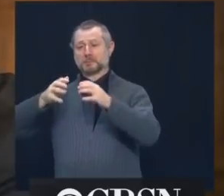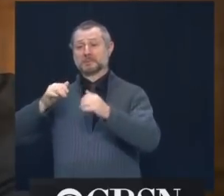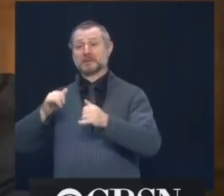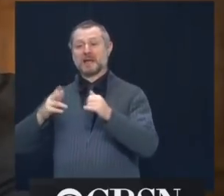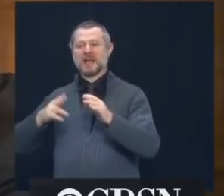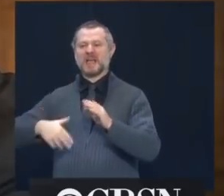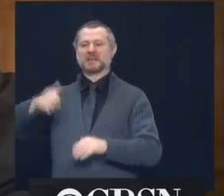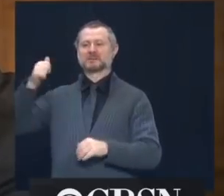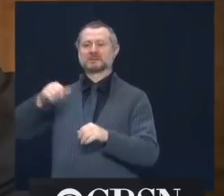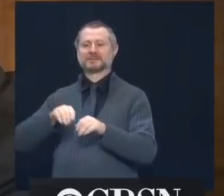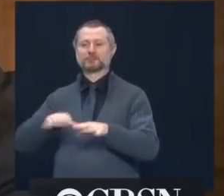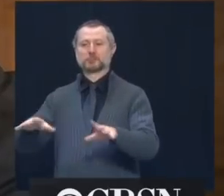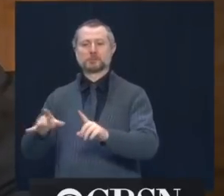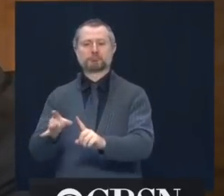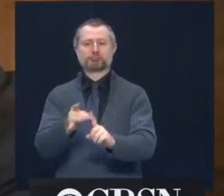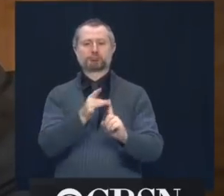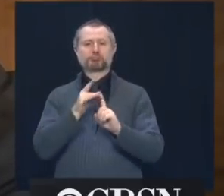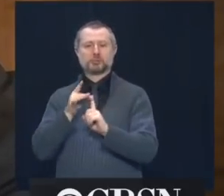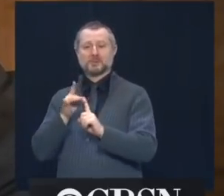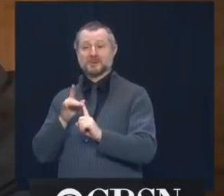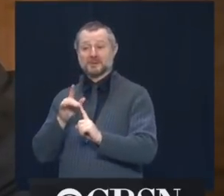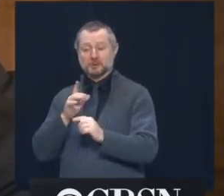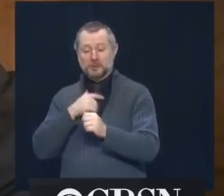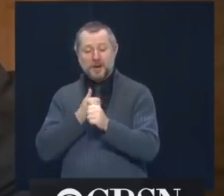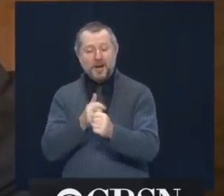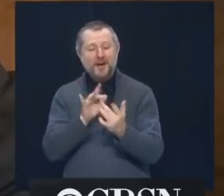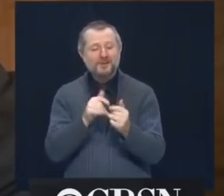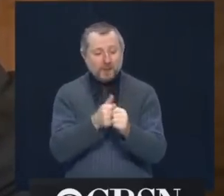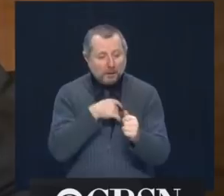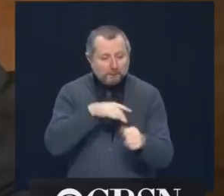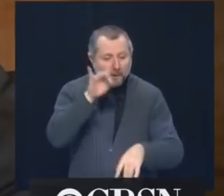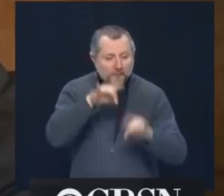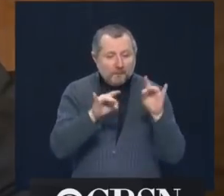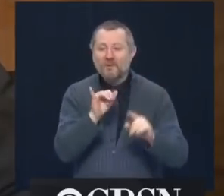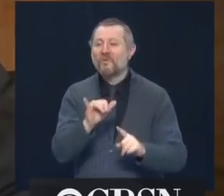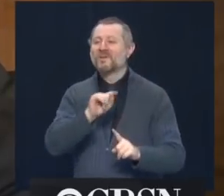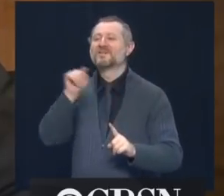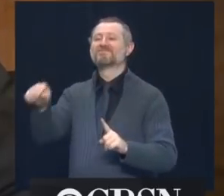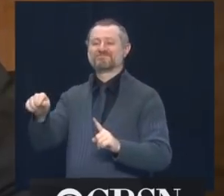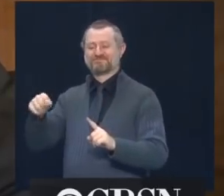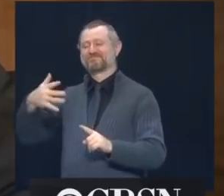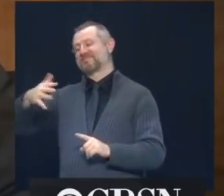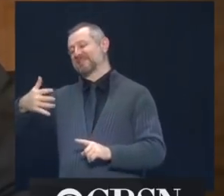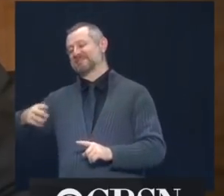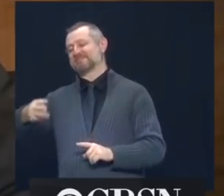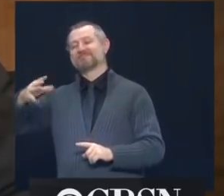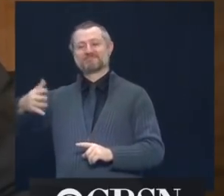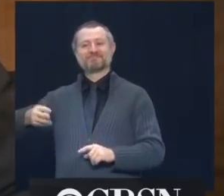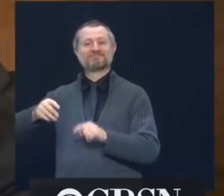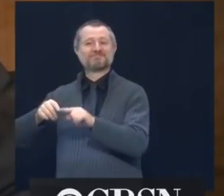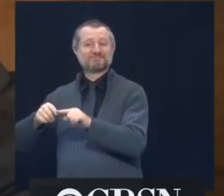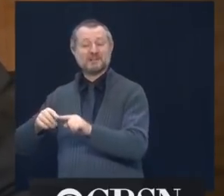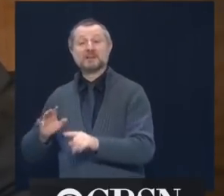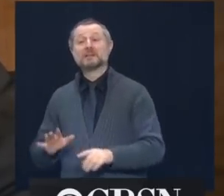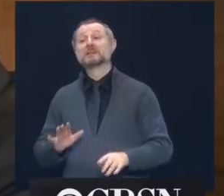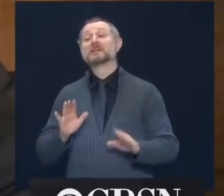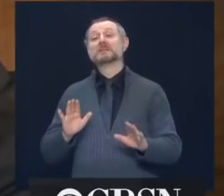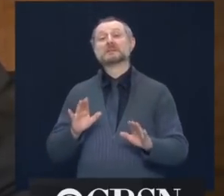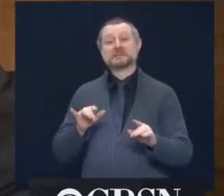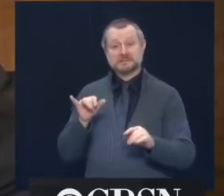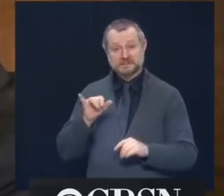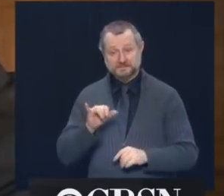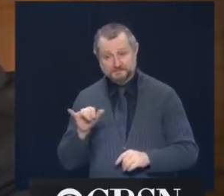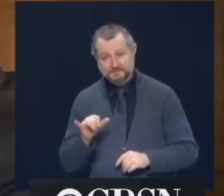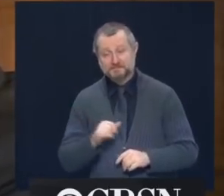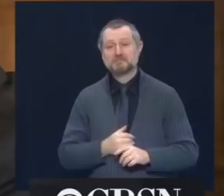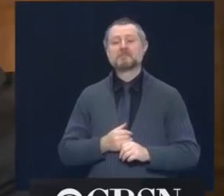highest contact tracing when you have a known source of where the infection was. So it's about the 5th or 6th number. Also, it's